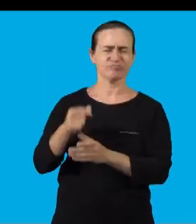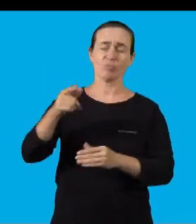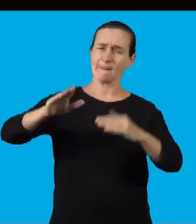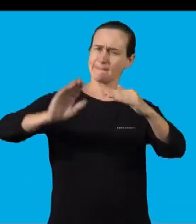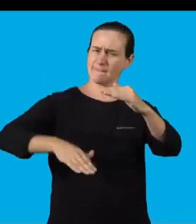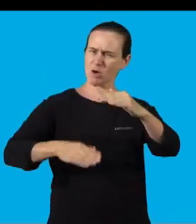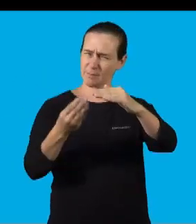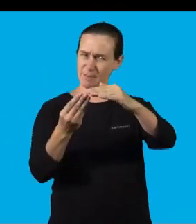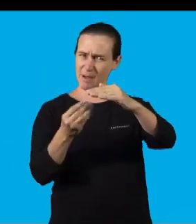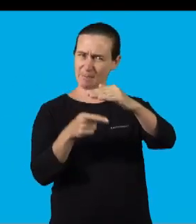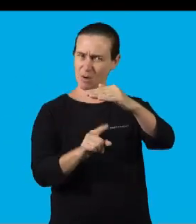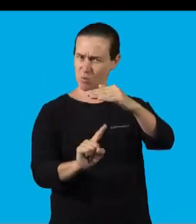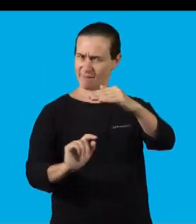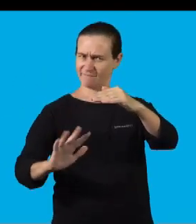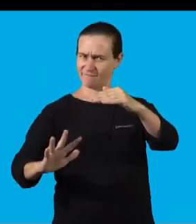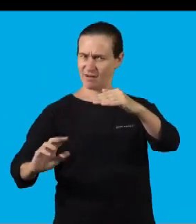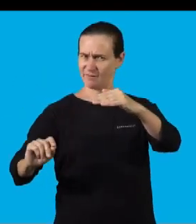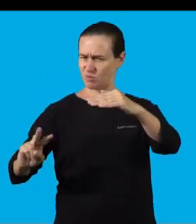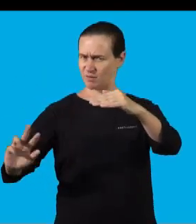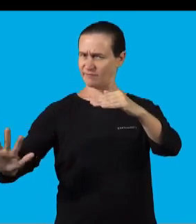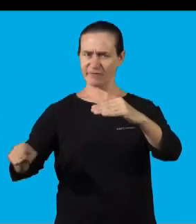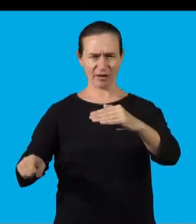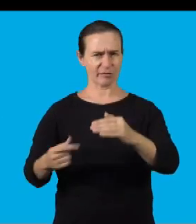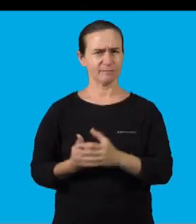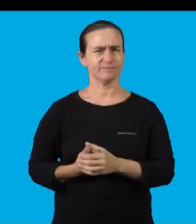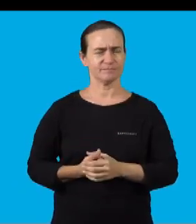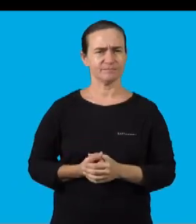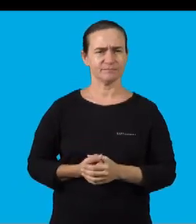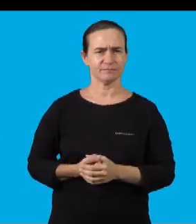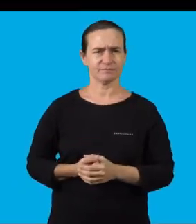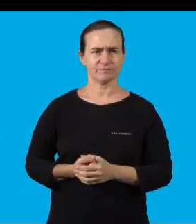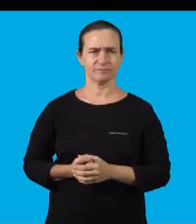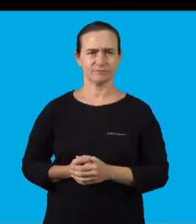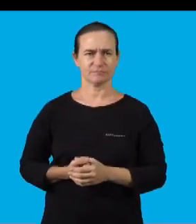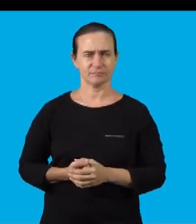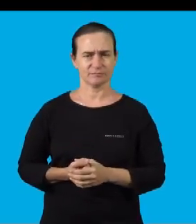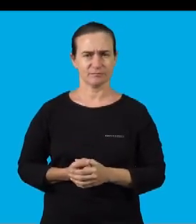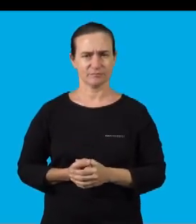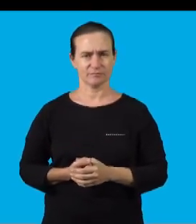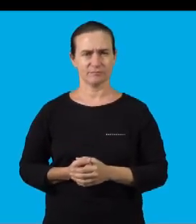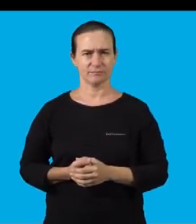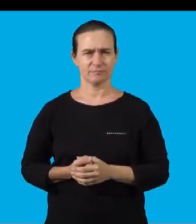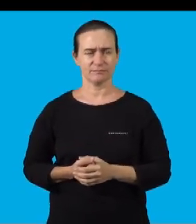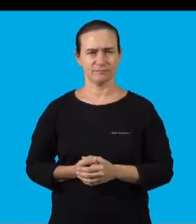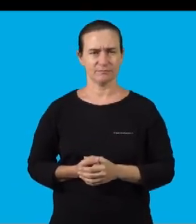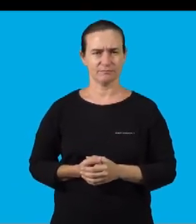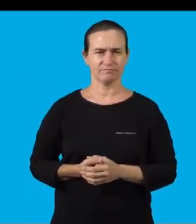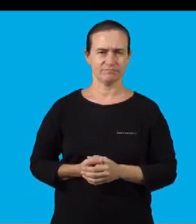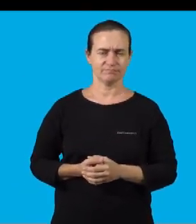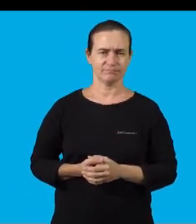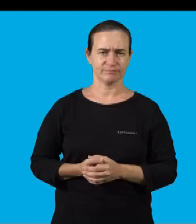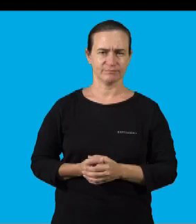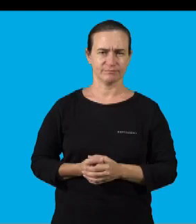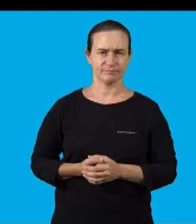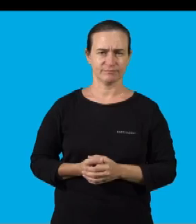the bottom pattern there, or the denominators? So this means that the numerators form a pattern. We've already seen that. What about